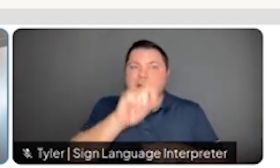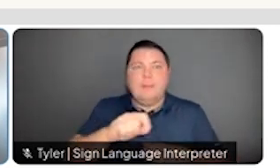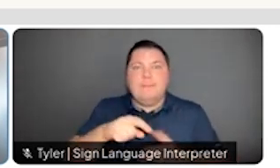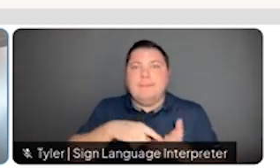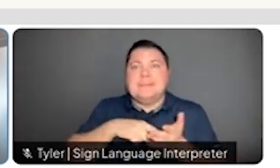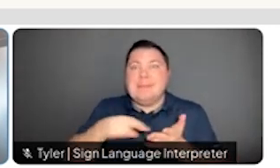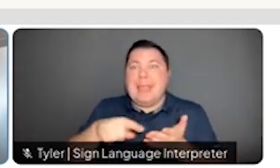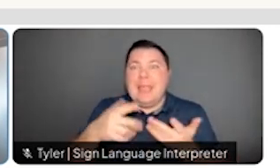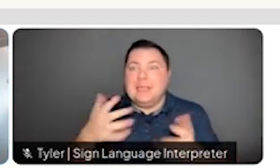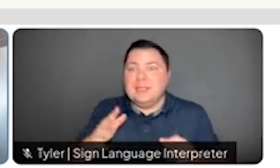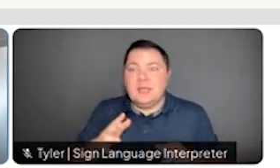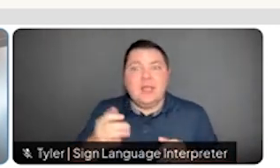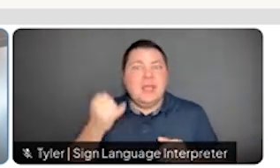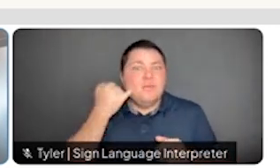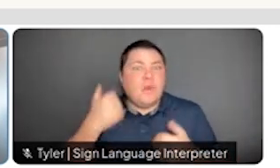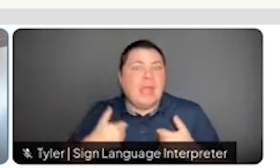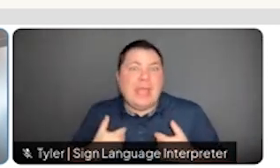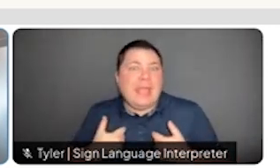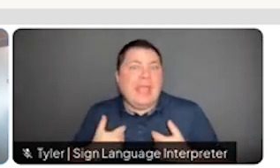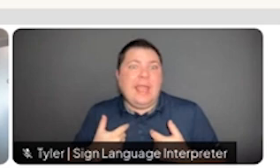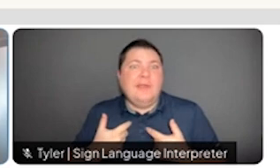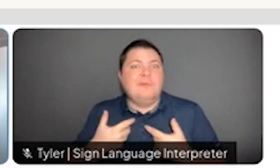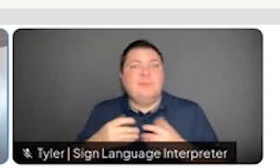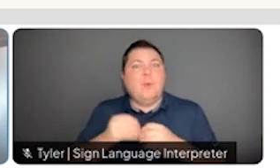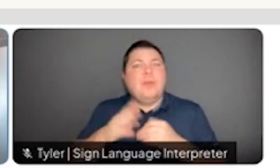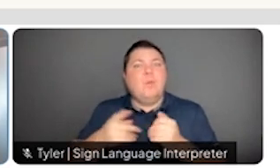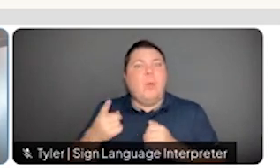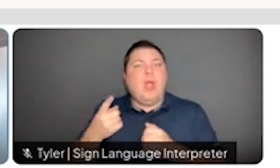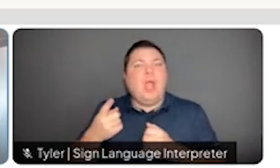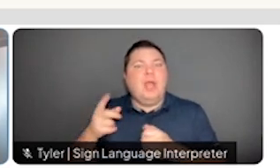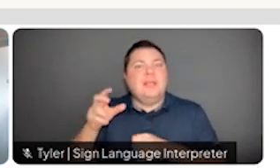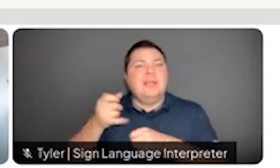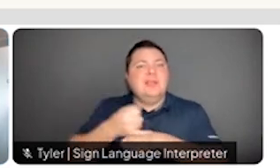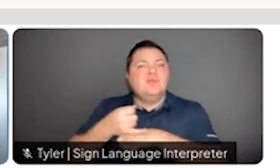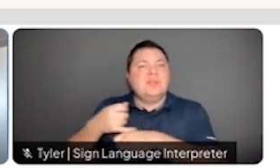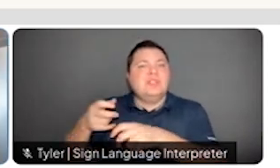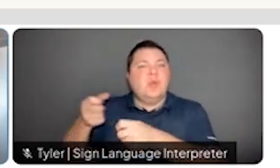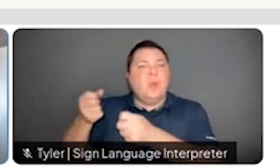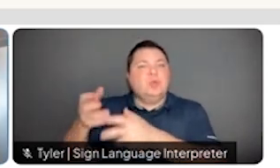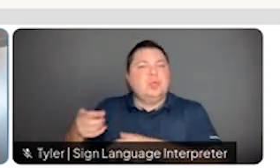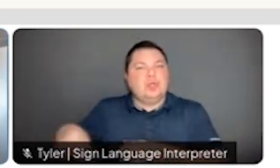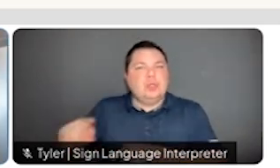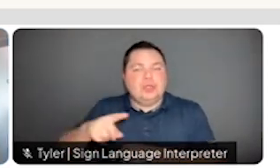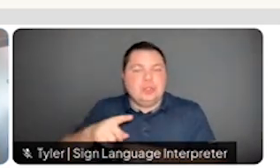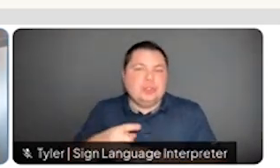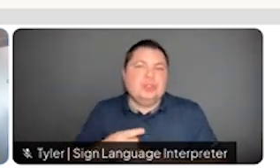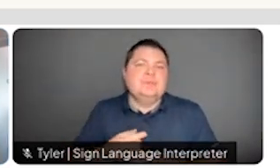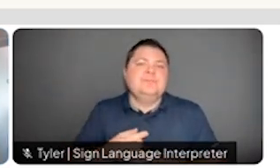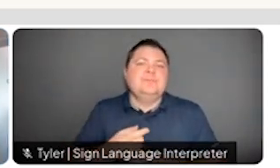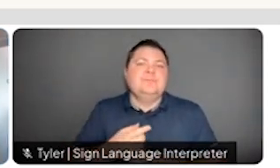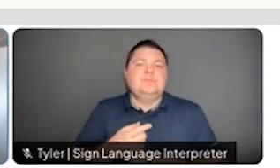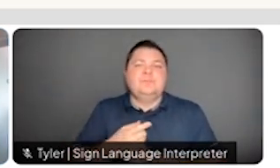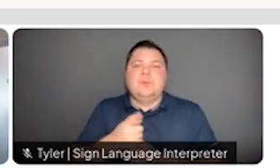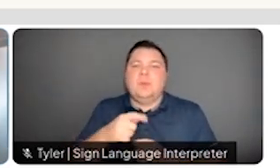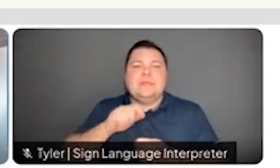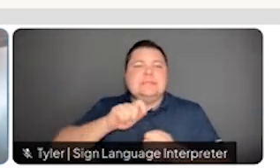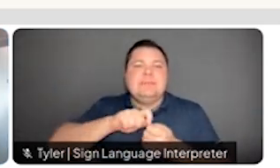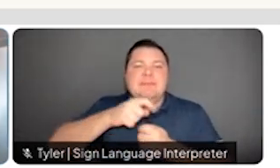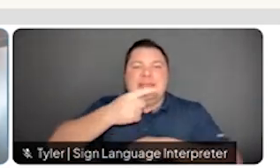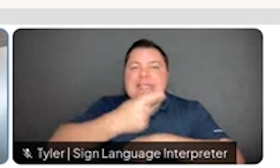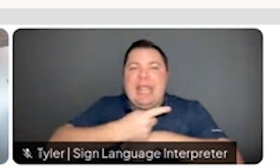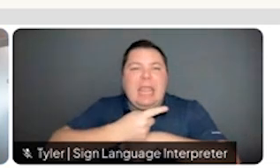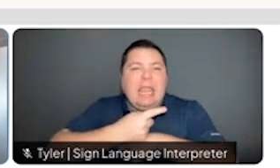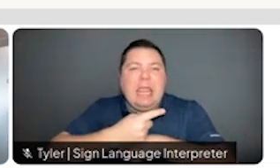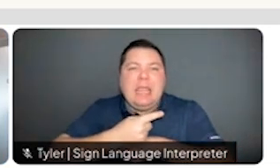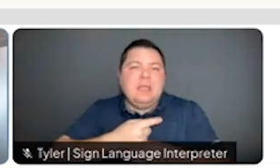one interest holders. You can kind of check all the holders and essentially dedicate a date which